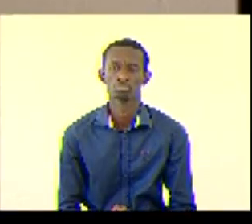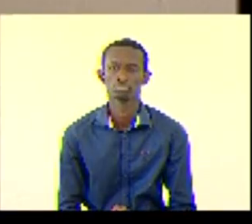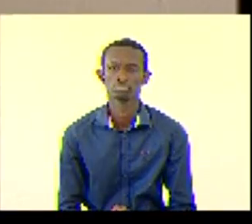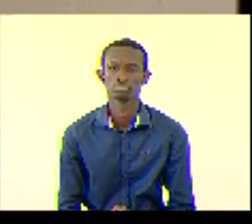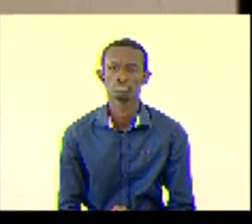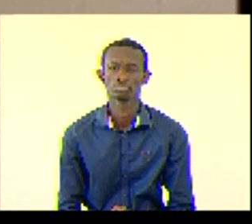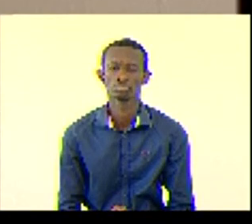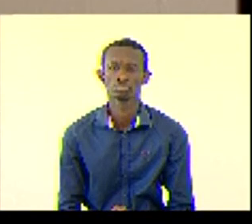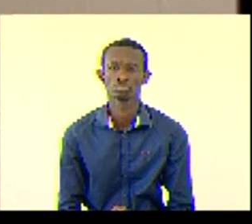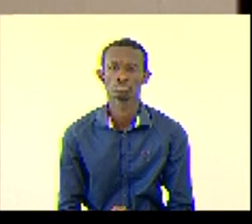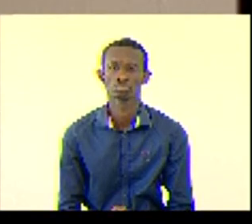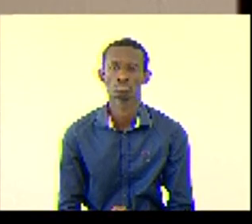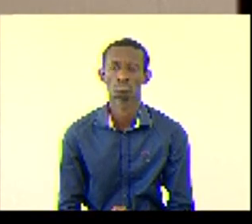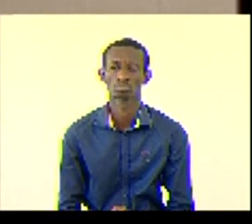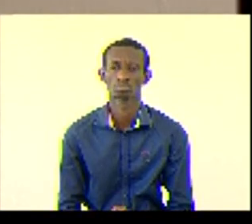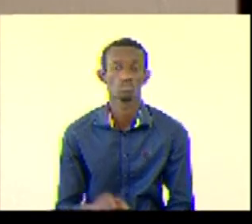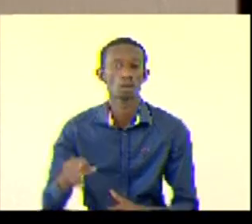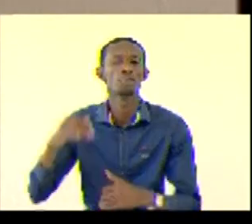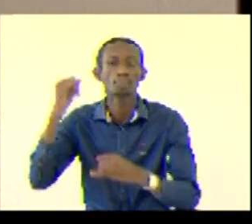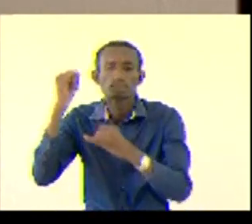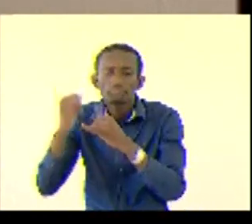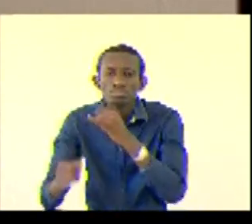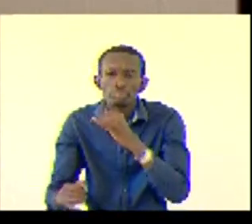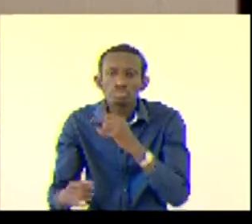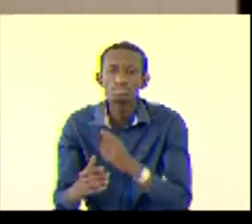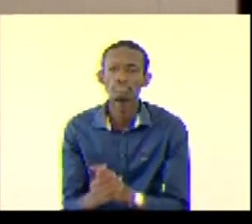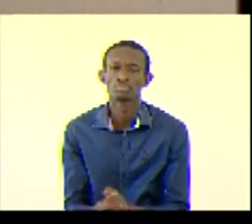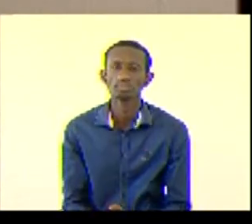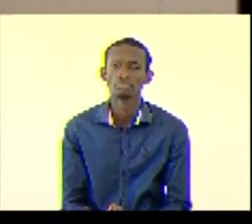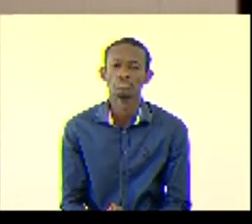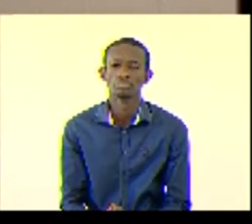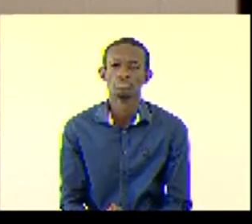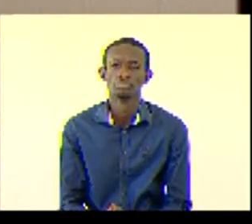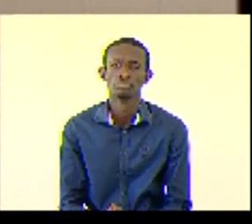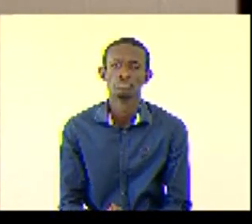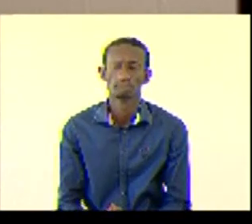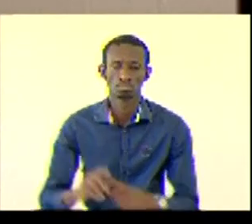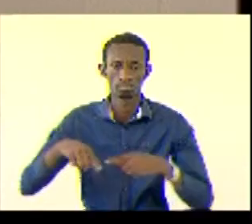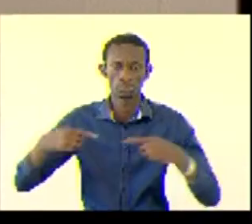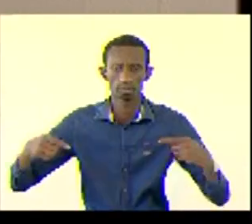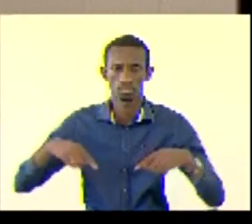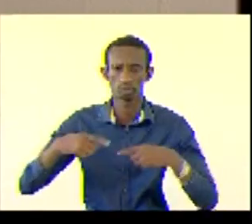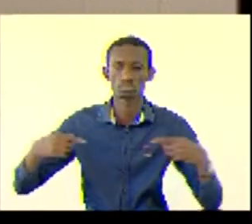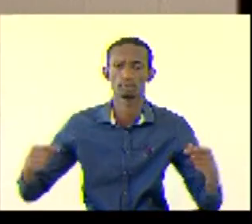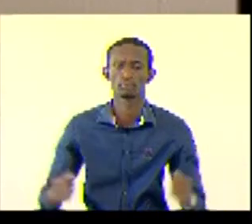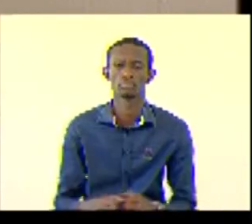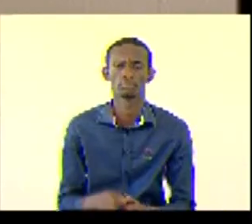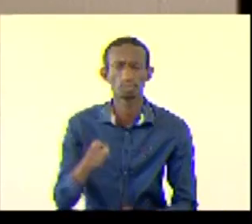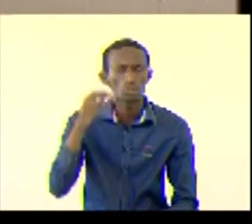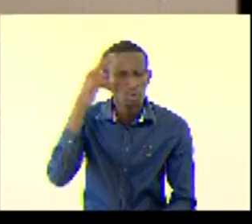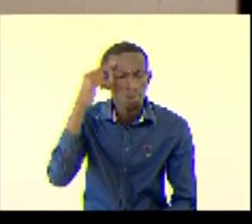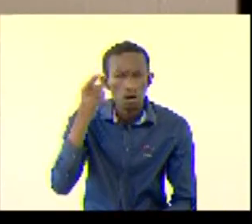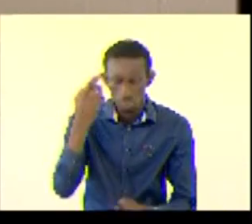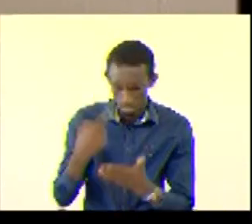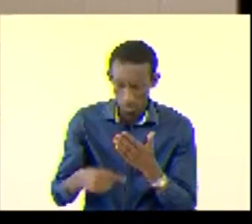at the end of the reaction. At the end of the reaction. You remember what we talked